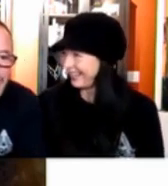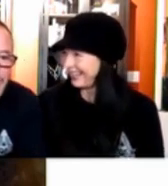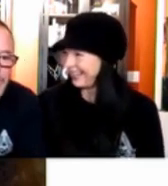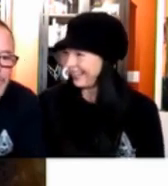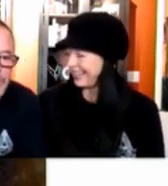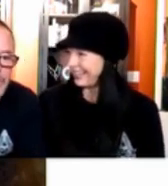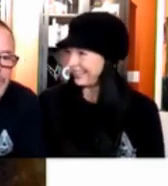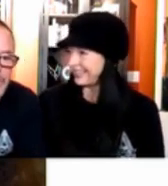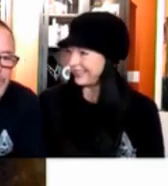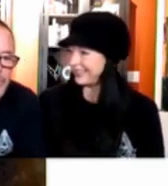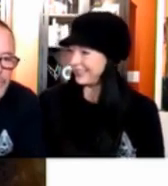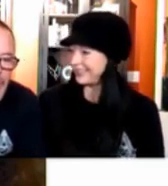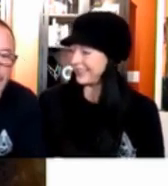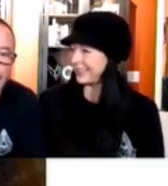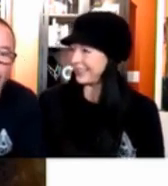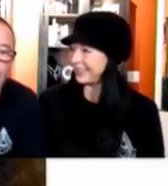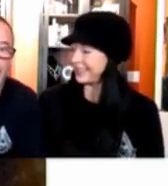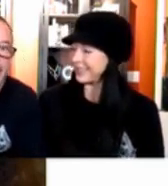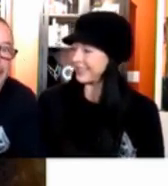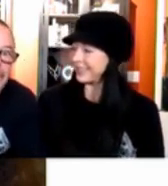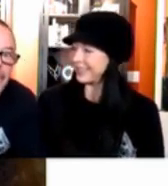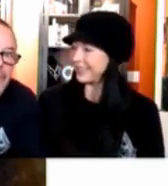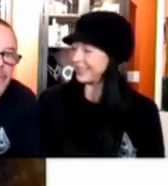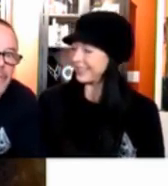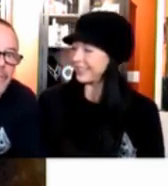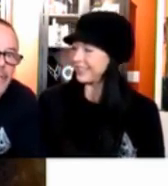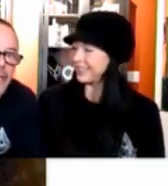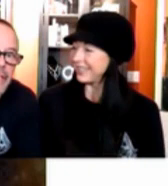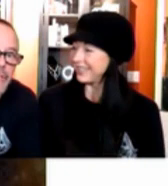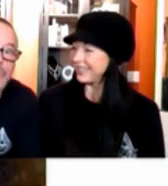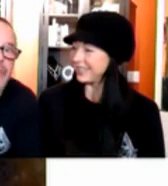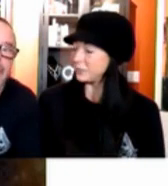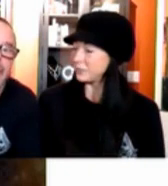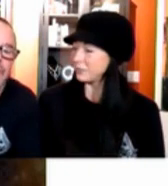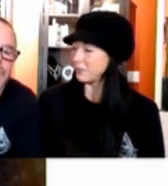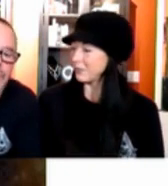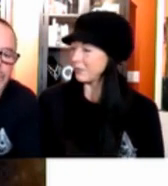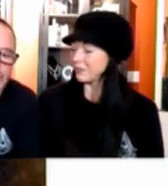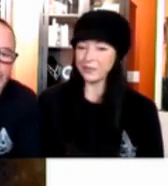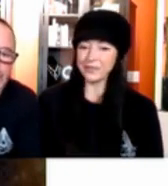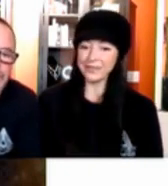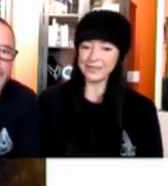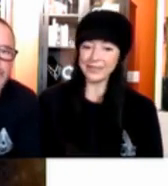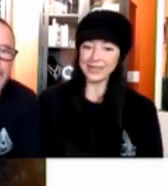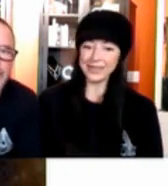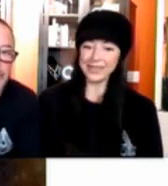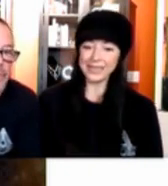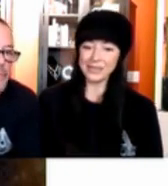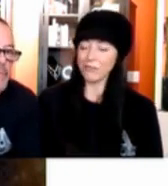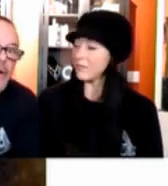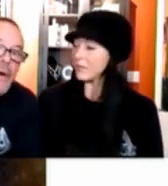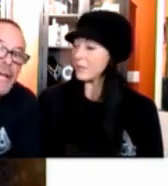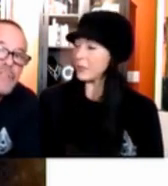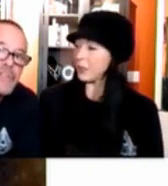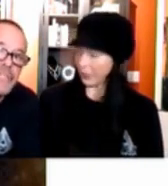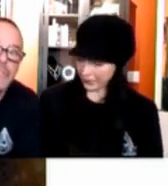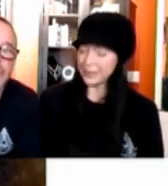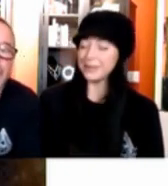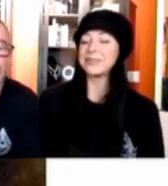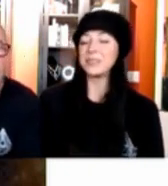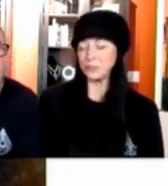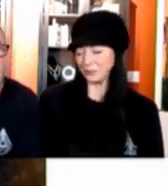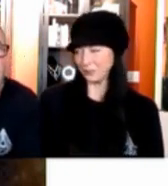And you have your own pack essentially, and then you become the alpha. So it's very much like that. And sometimes they go back and